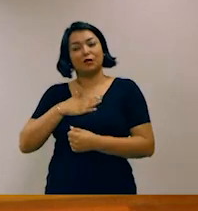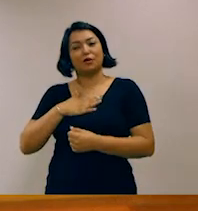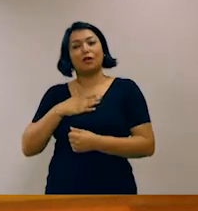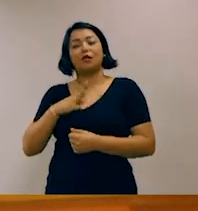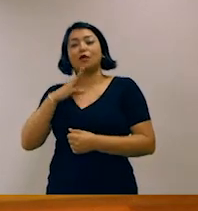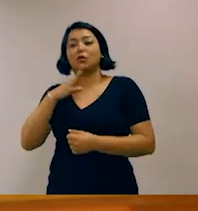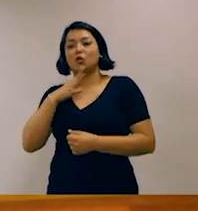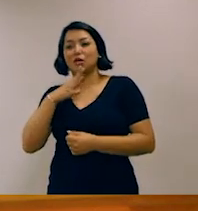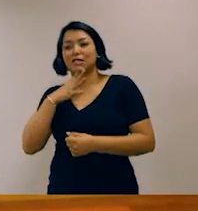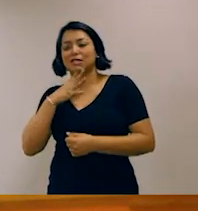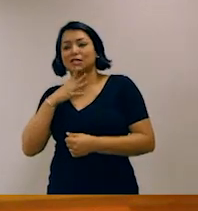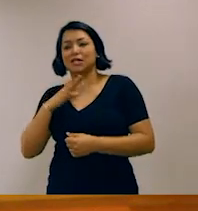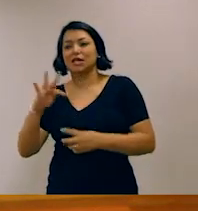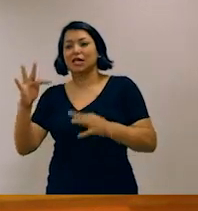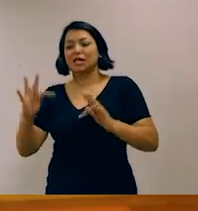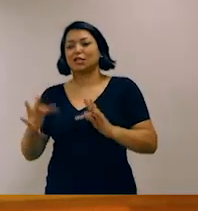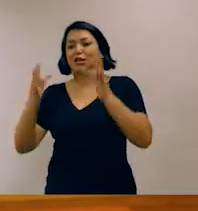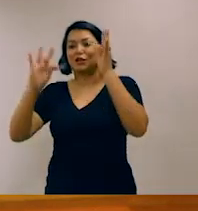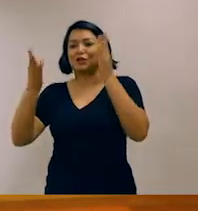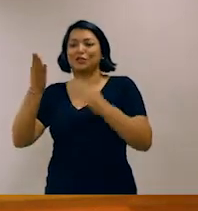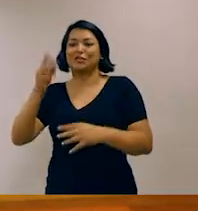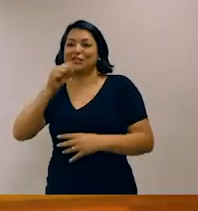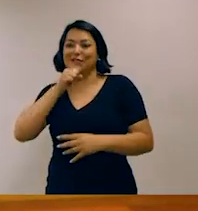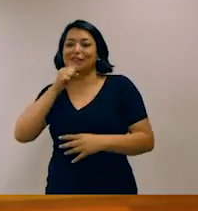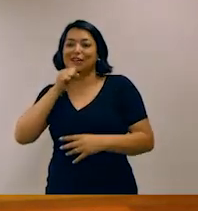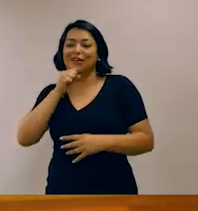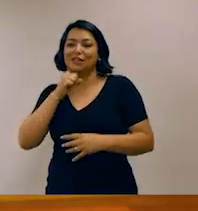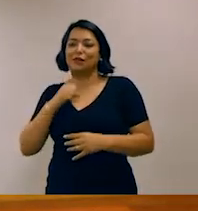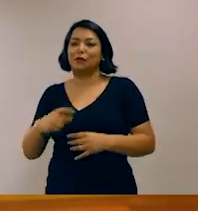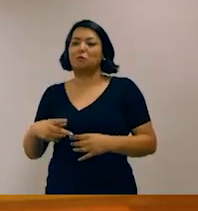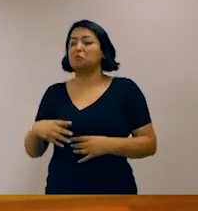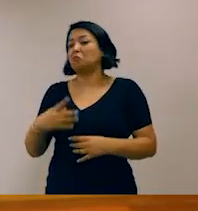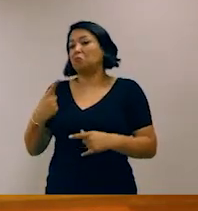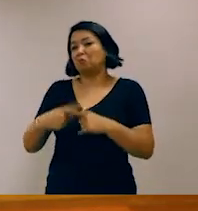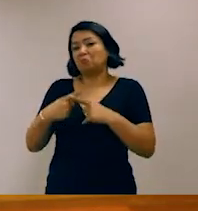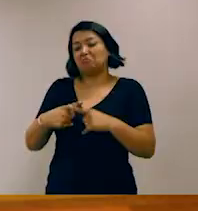to know new technologies that are old technologies.